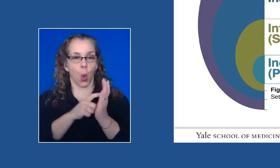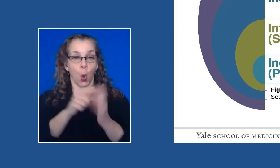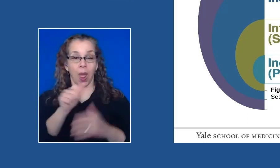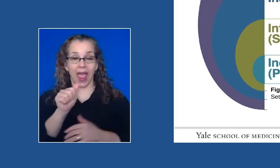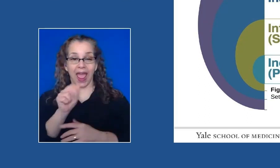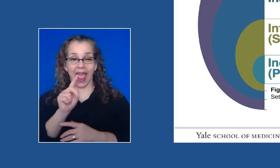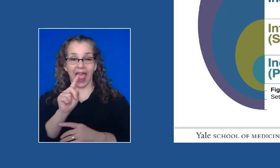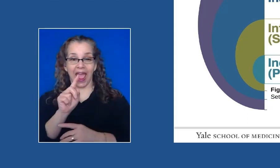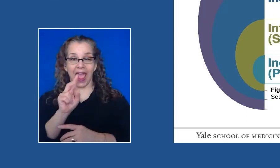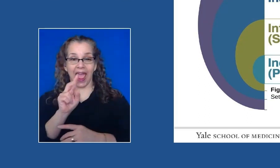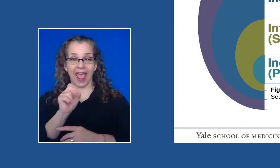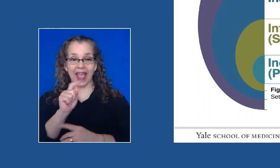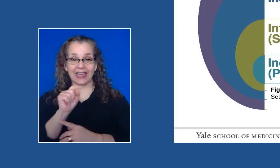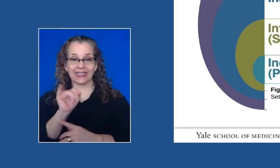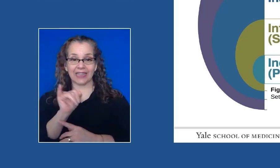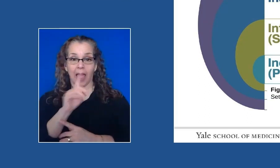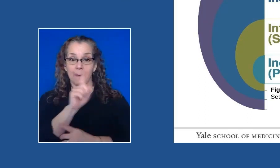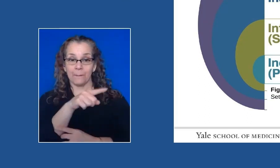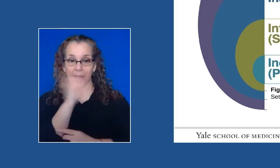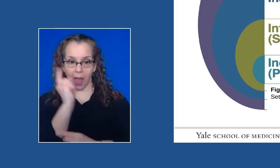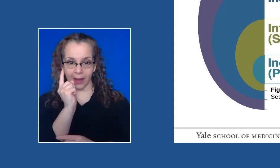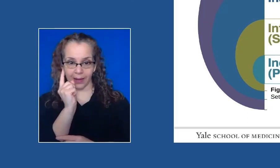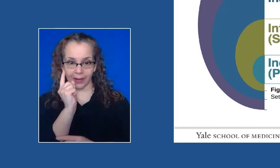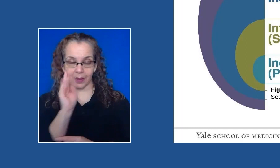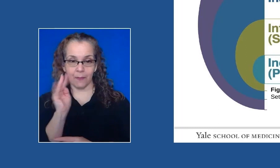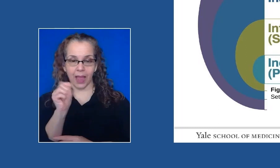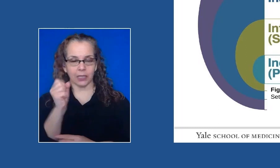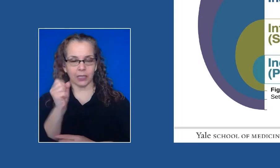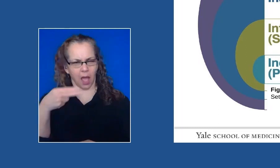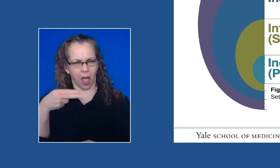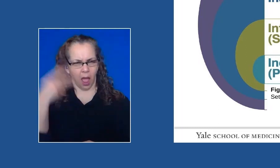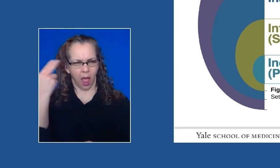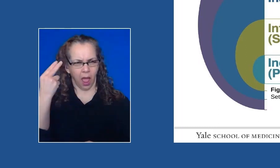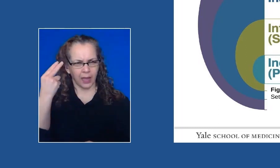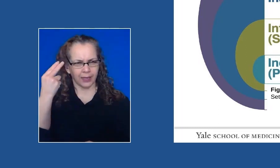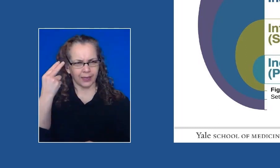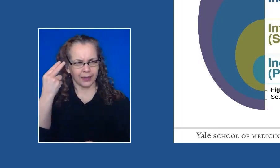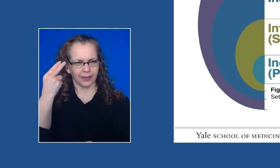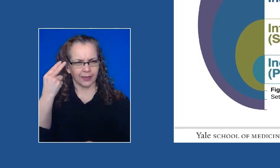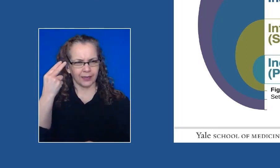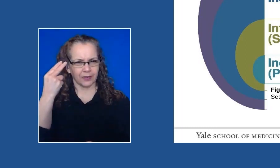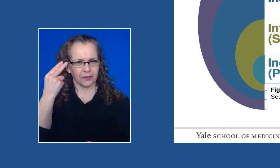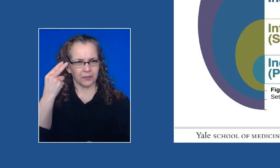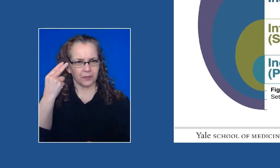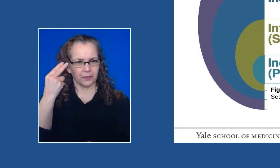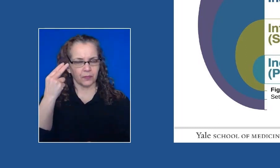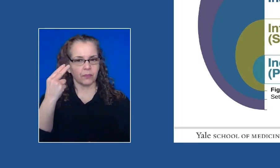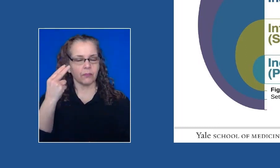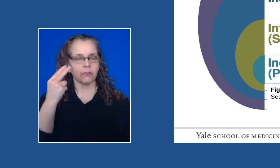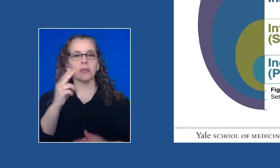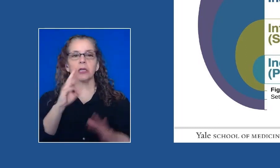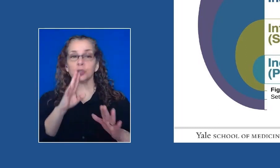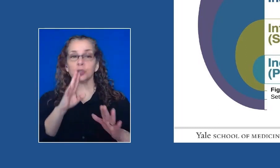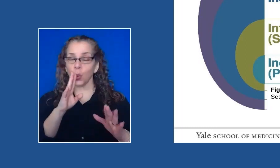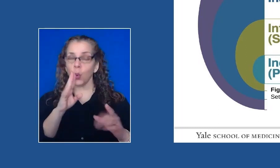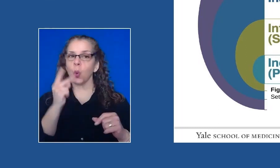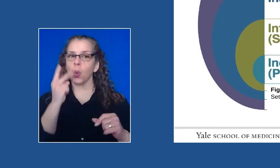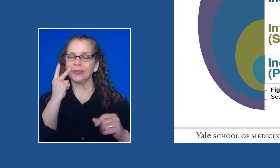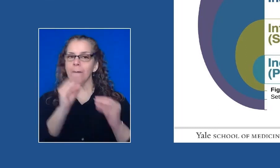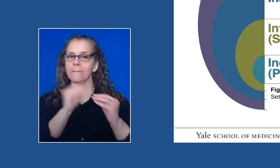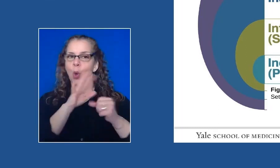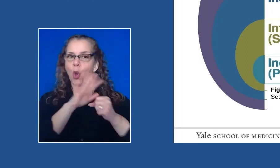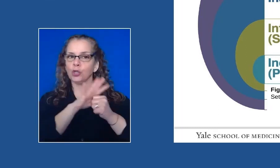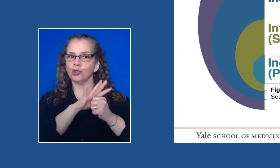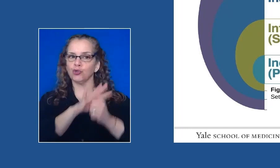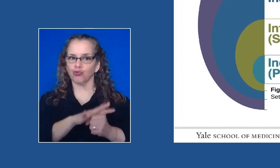is significantly higher post-shift. So not even just seeing particular patients, but it's the fact that they're seeing more patients per hour, getting more stressed, that